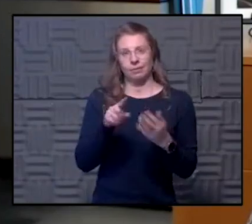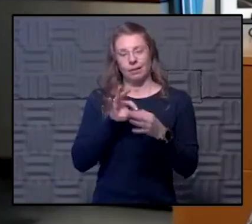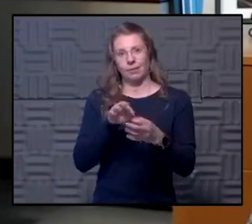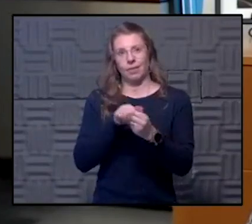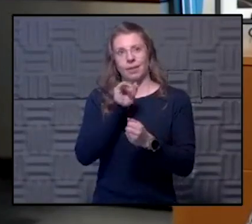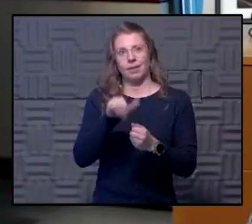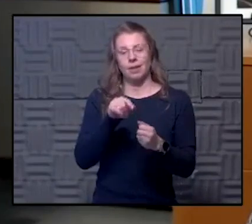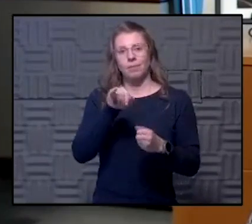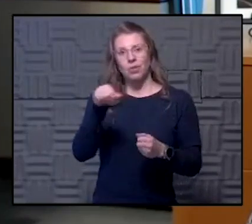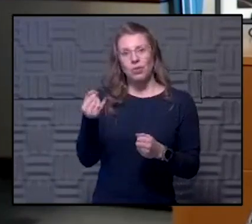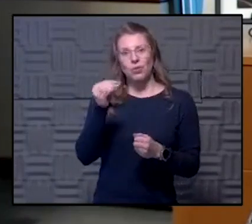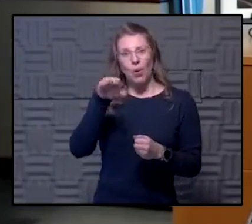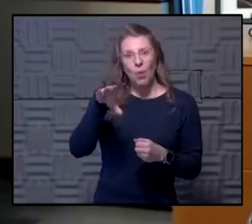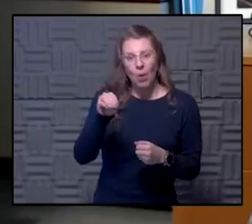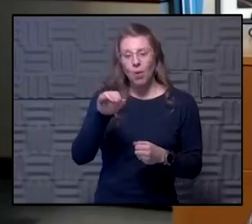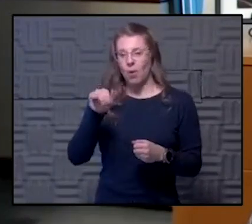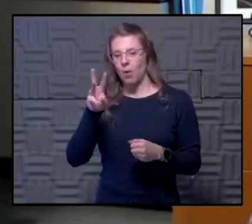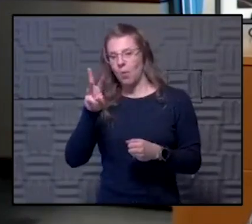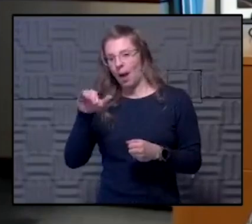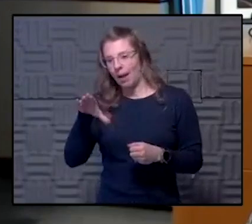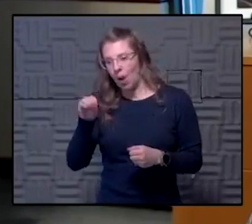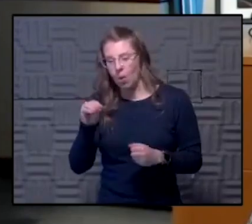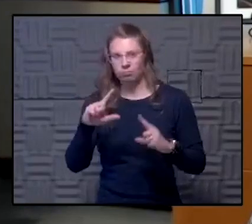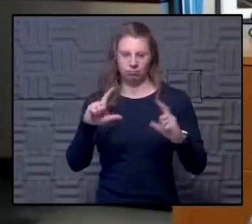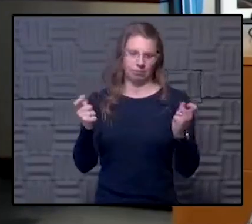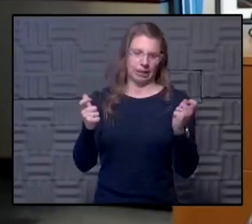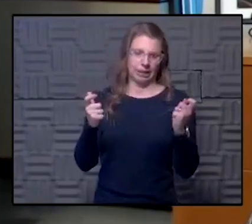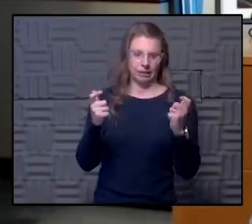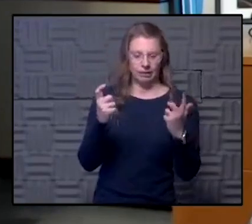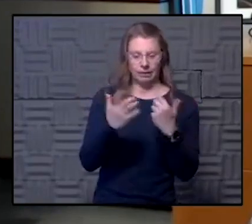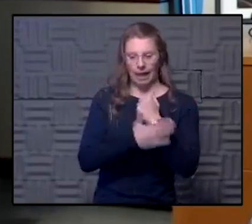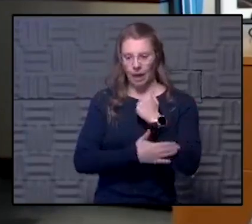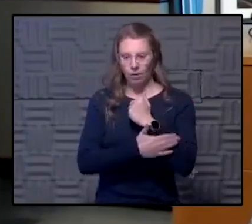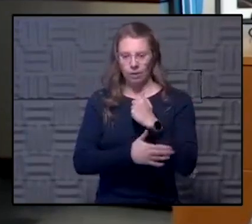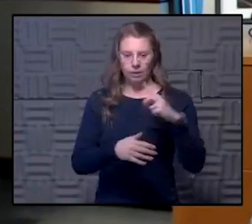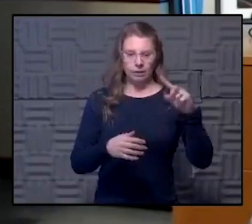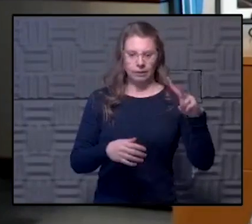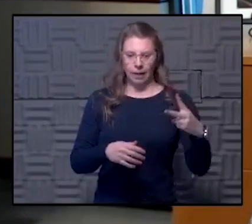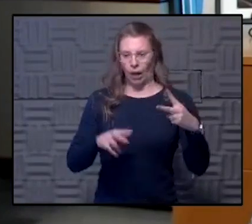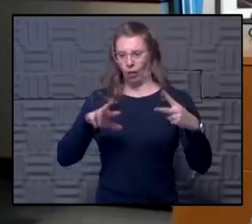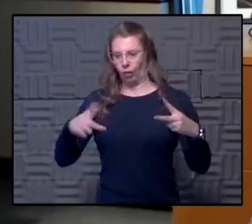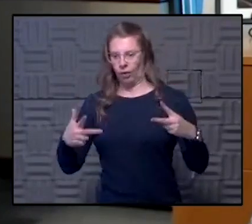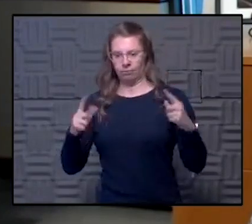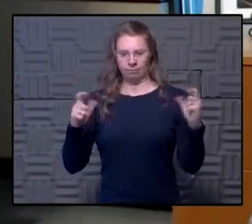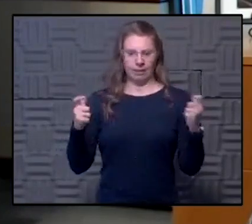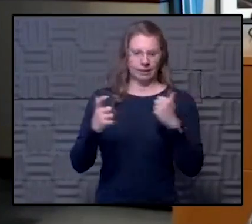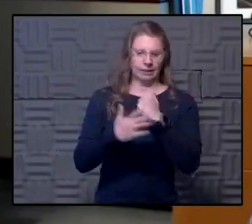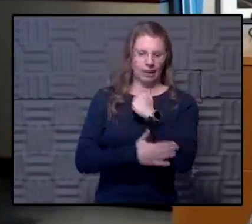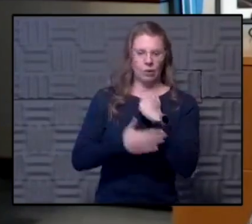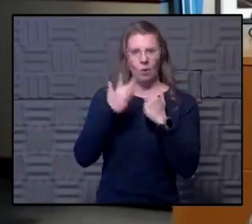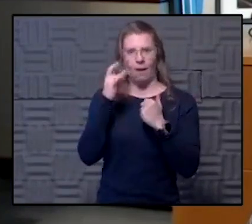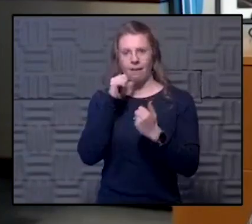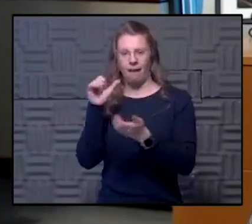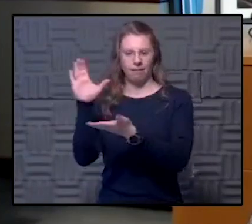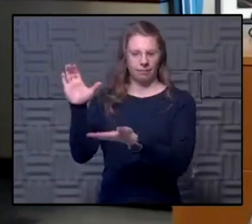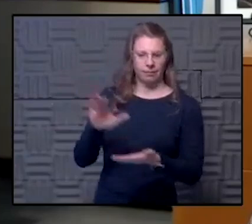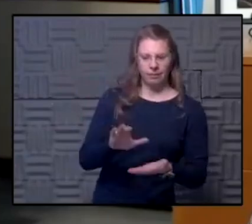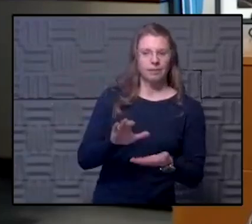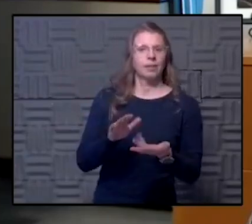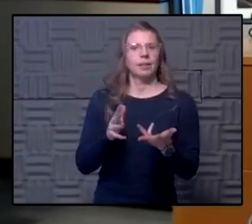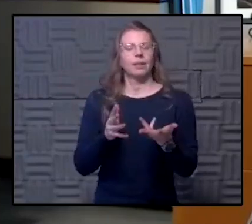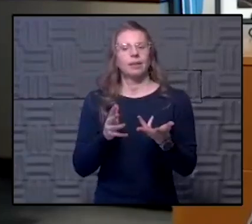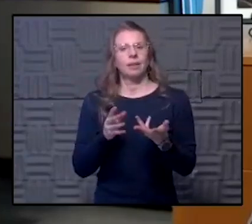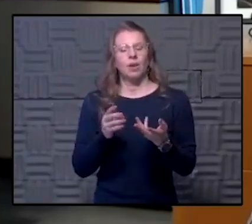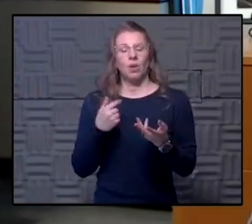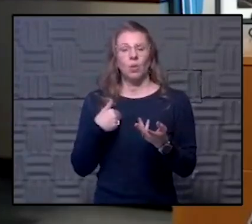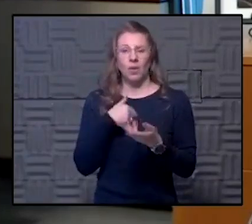our fair share? Why is Wyandotte, the 3rd largest county, not getting its fair share? And the answer is that we are